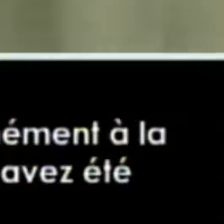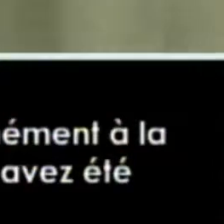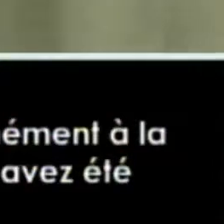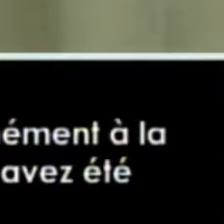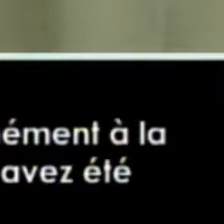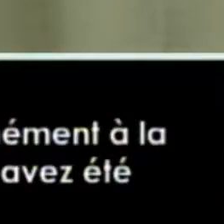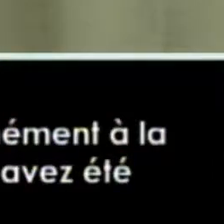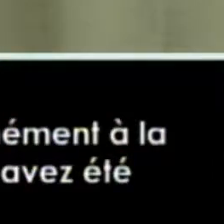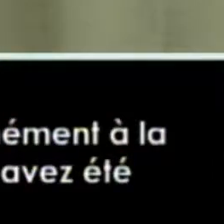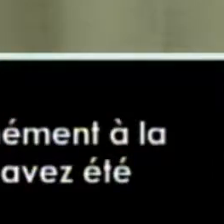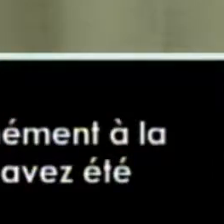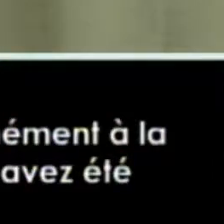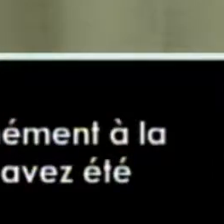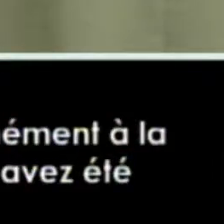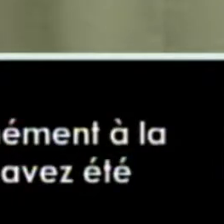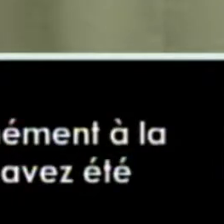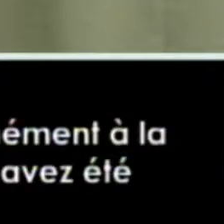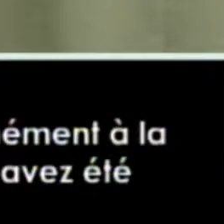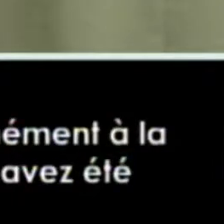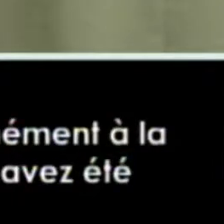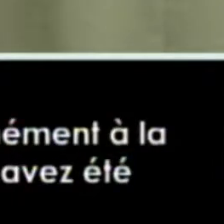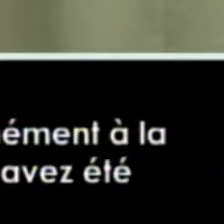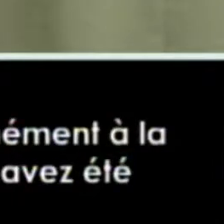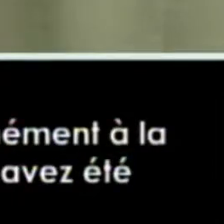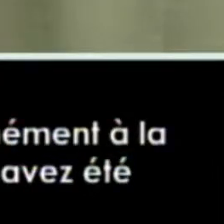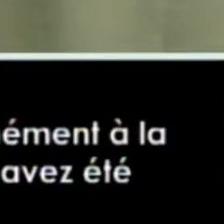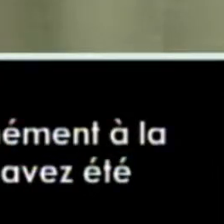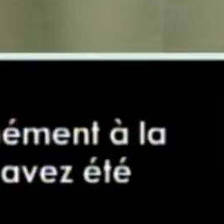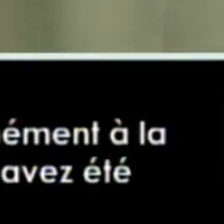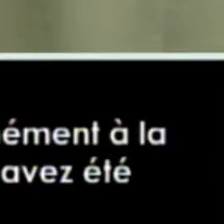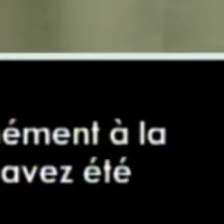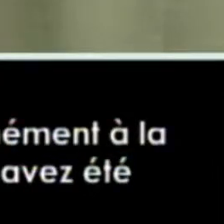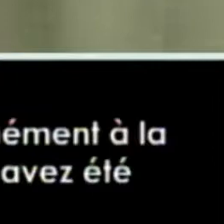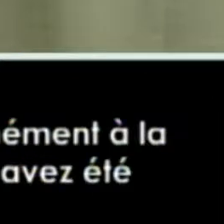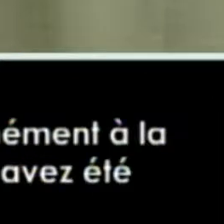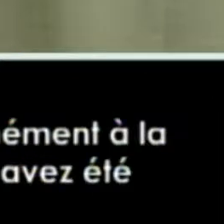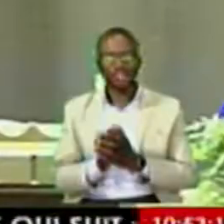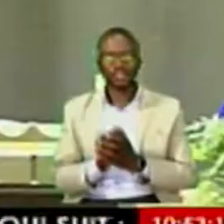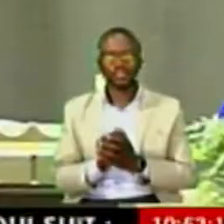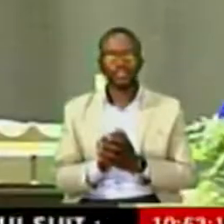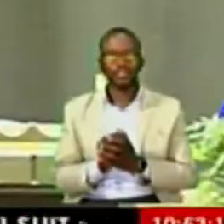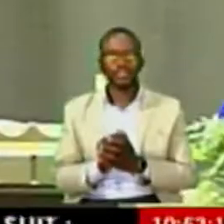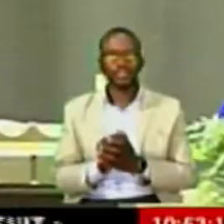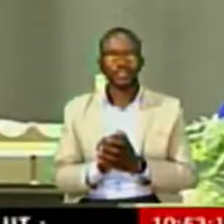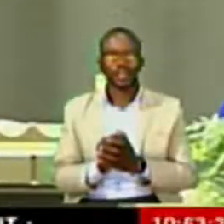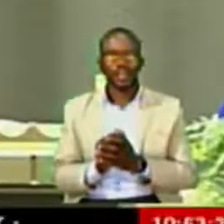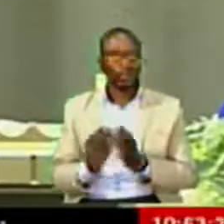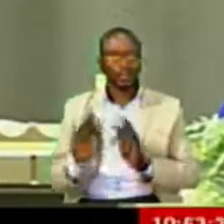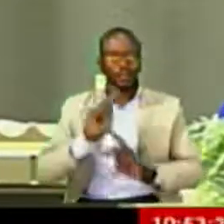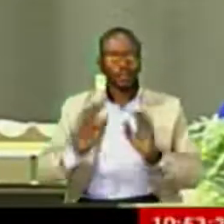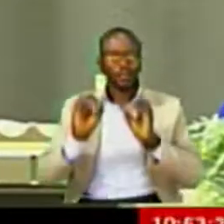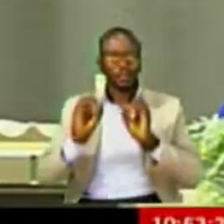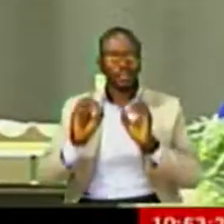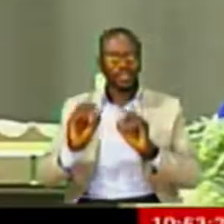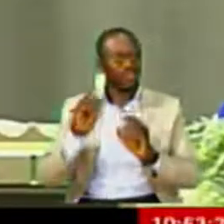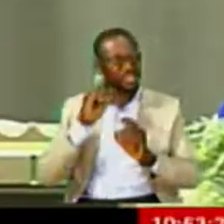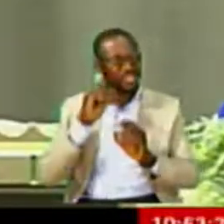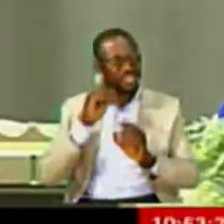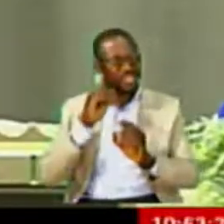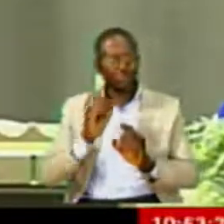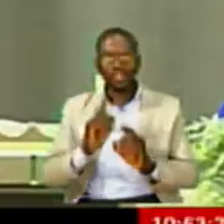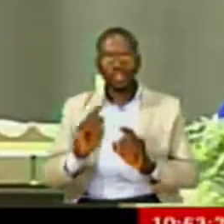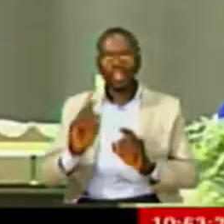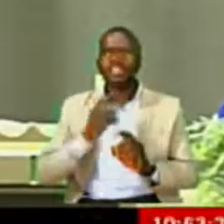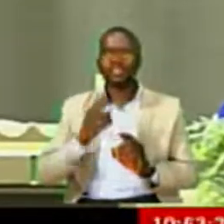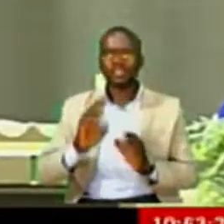him, beaucoup entendent la voix du prêtre. Many people, they hear the voice of a preacher. Non. No. Il faut entendre la voix du Seigneur. You should hear the